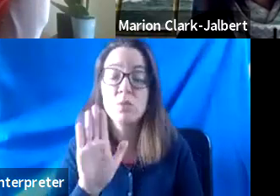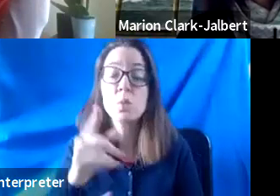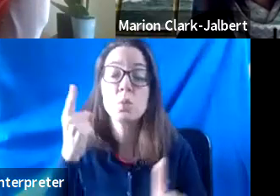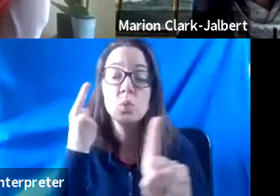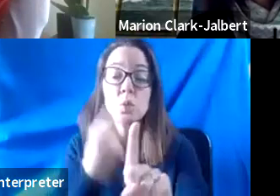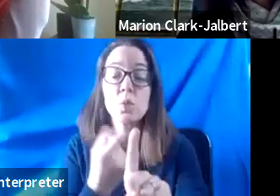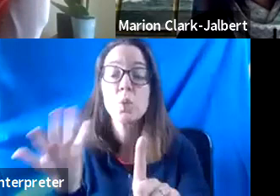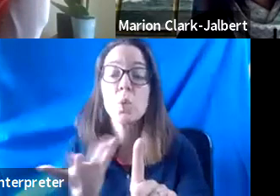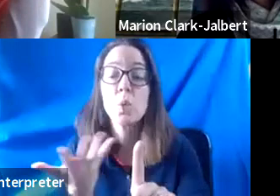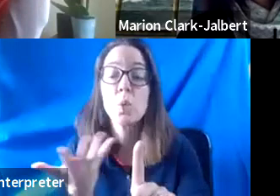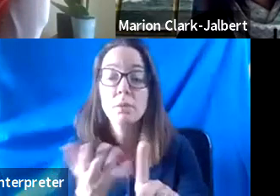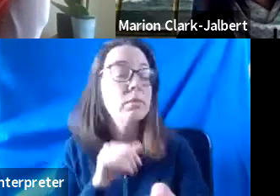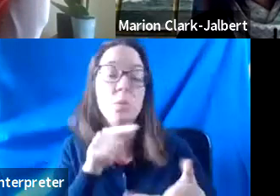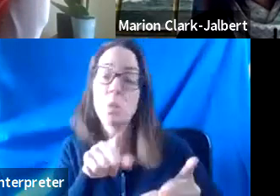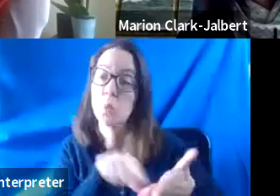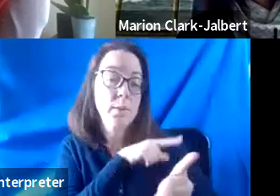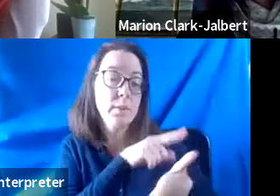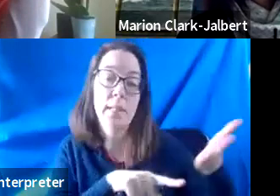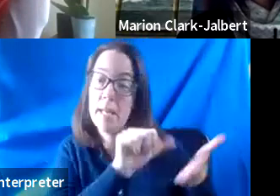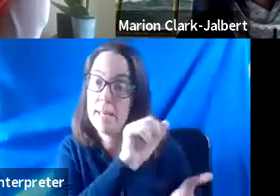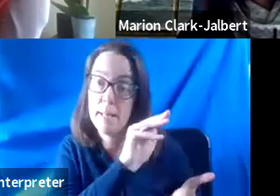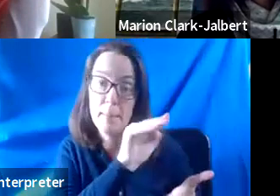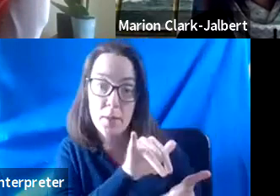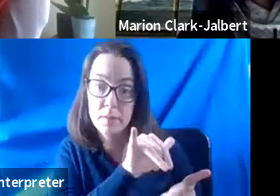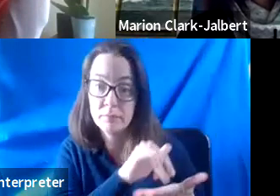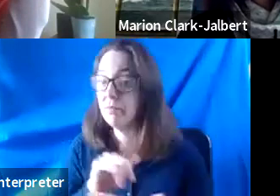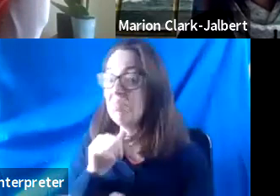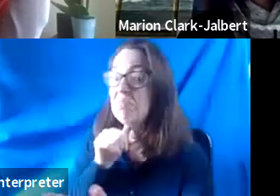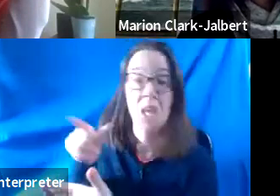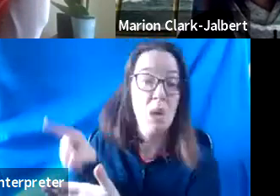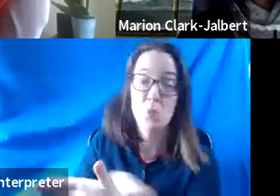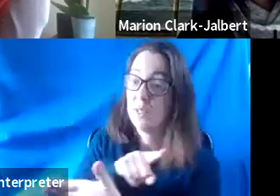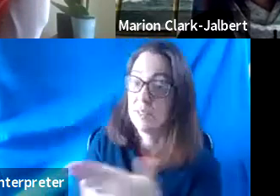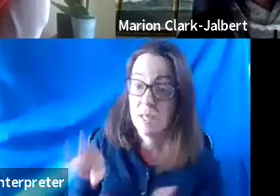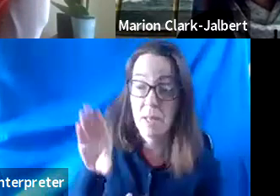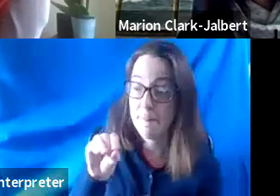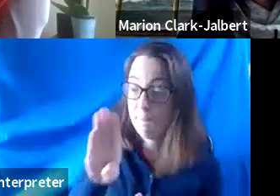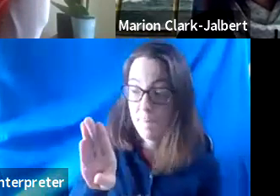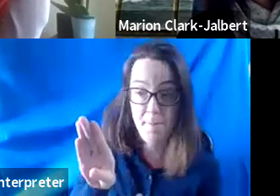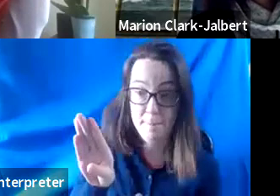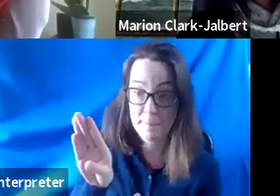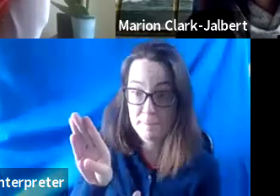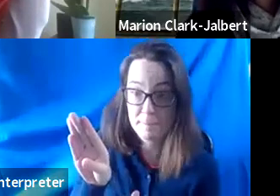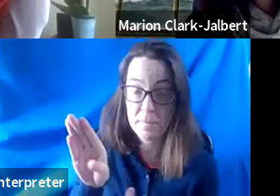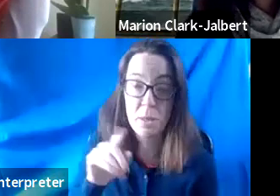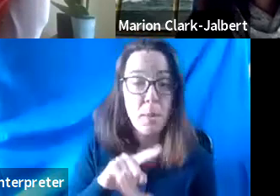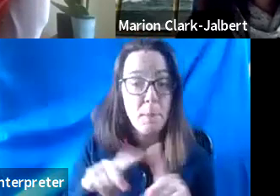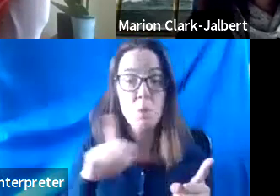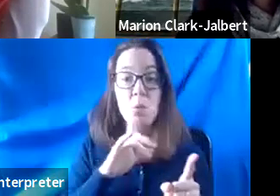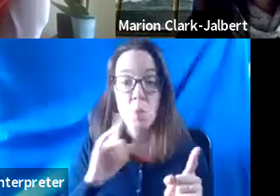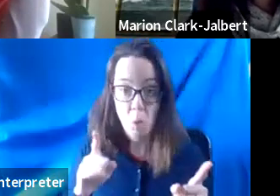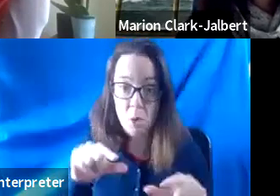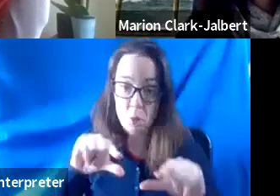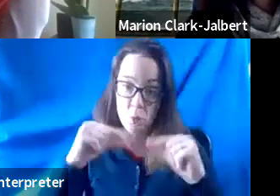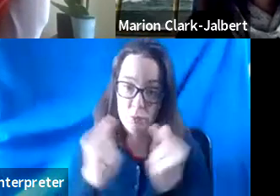extrapolate, well, what are the issues and how can you present it in a way to get the group to examine the issues? All right. So I'm going to give